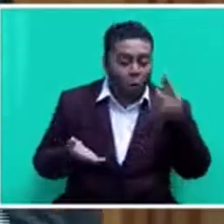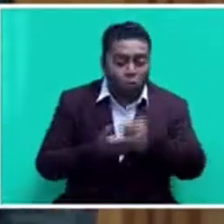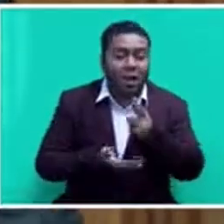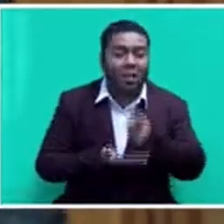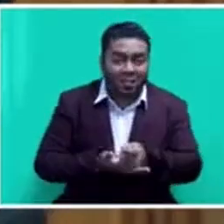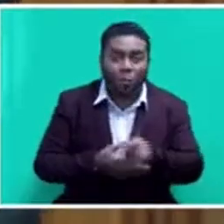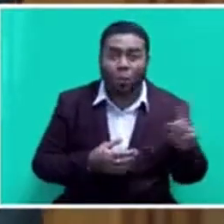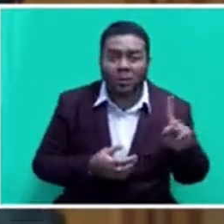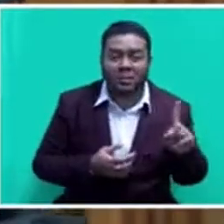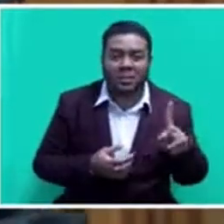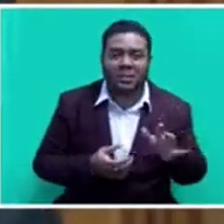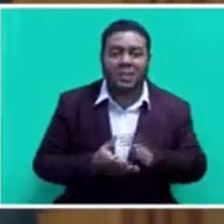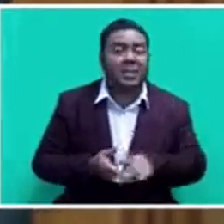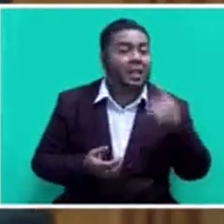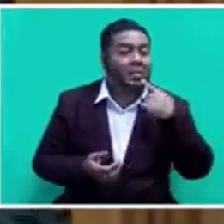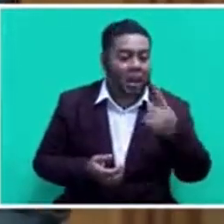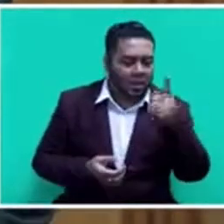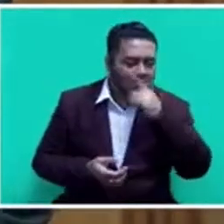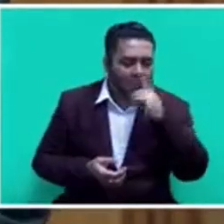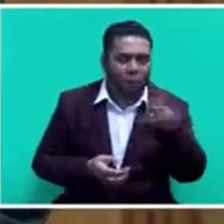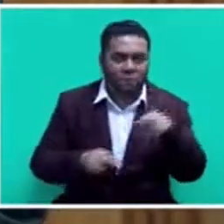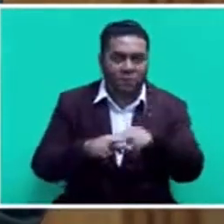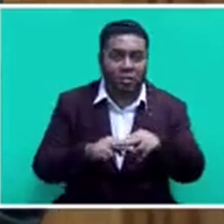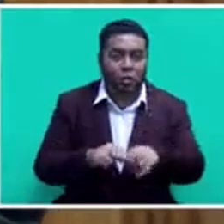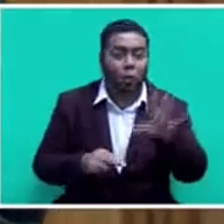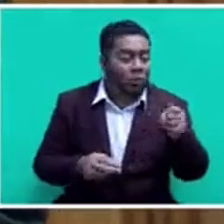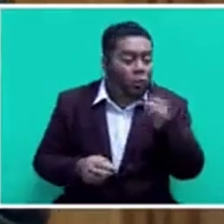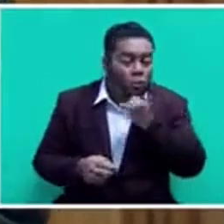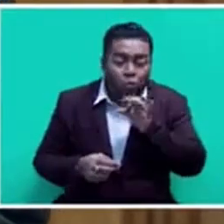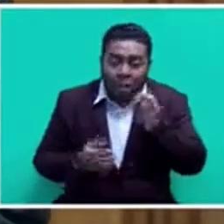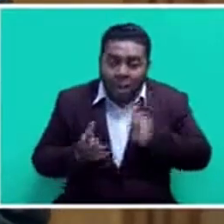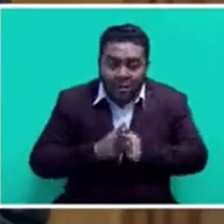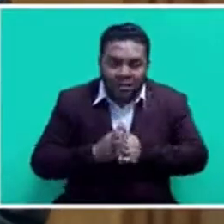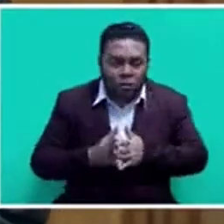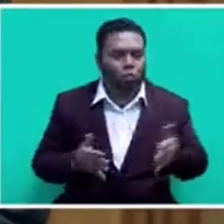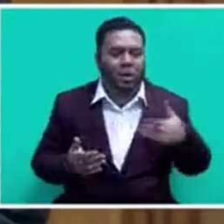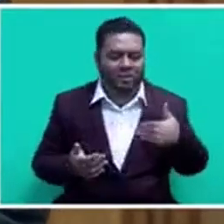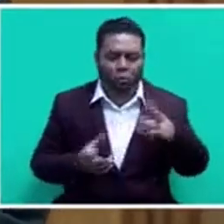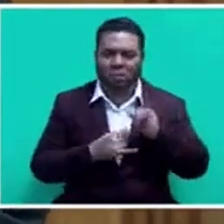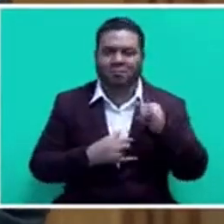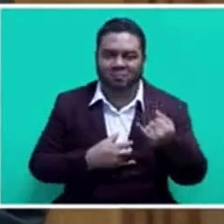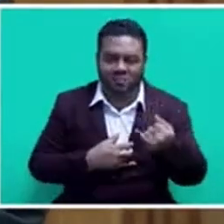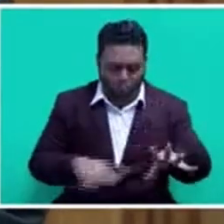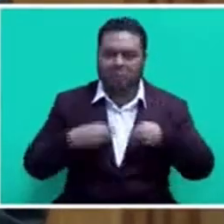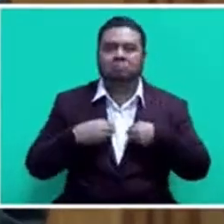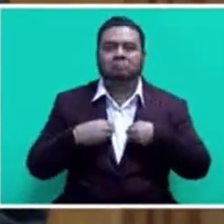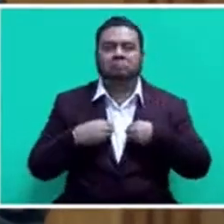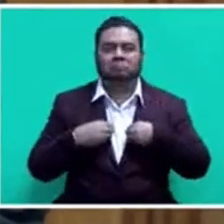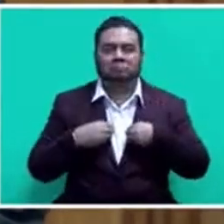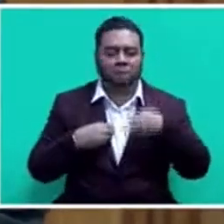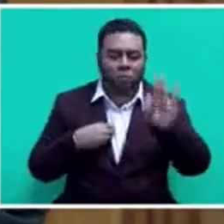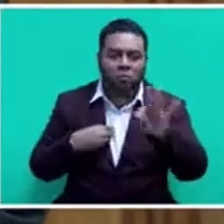is, it's like telling the people of Fiji, whether you like it or not, live with it. Honorable